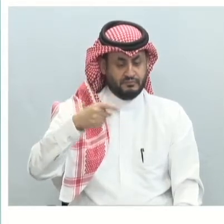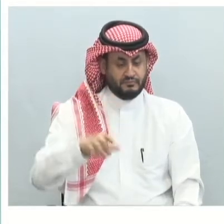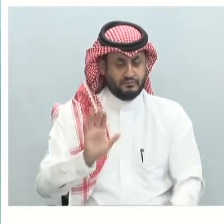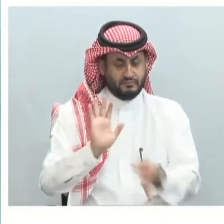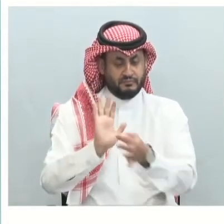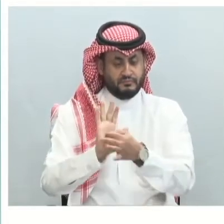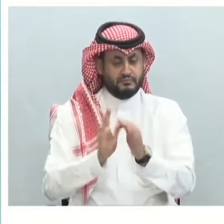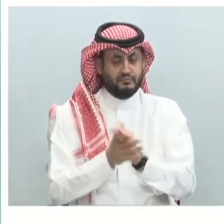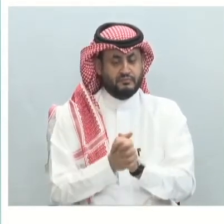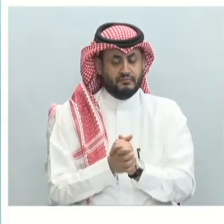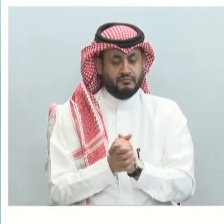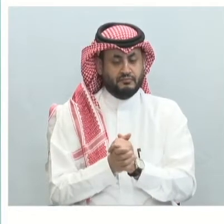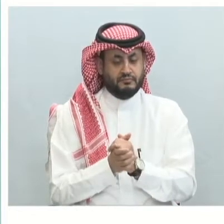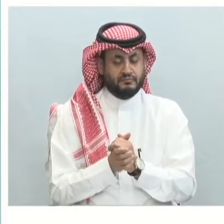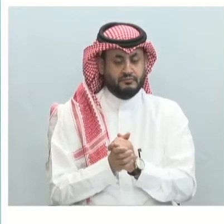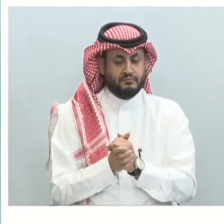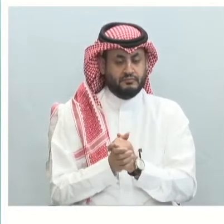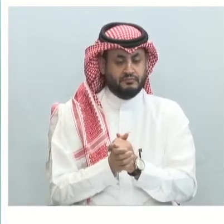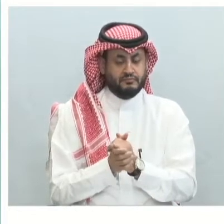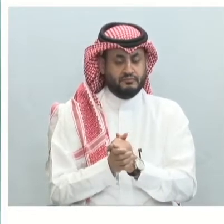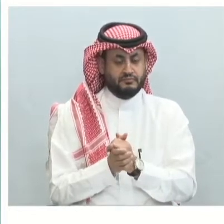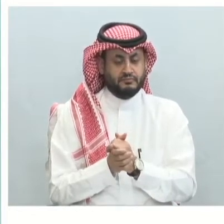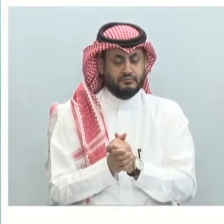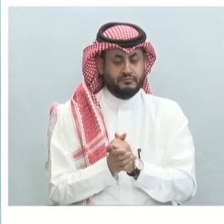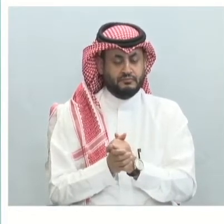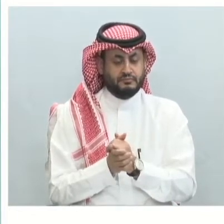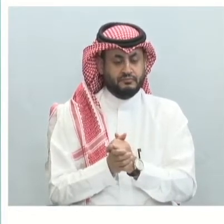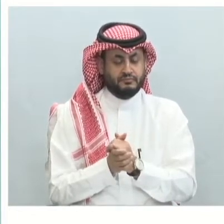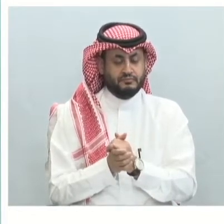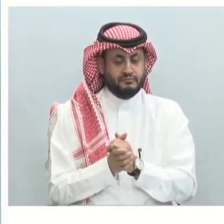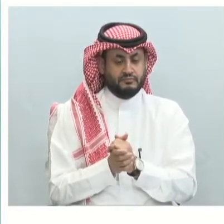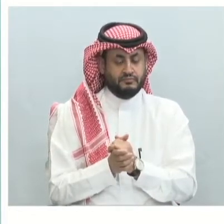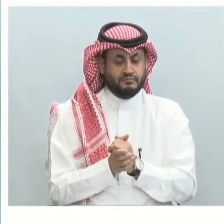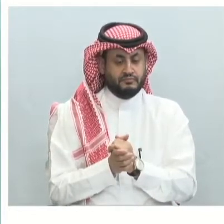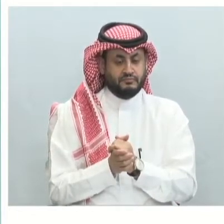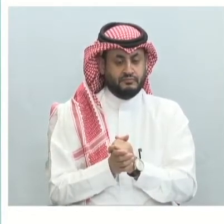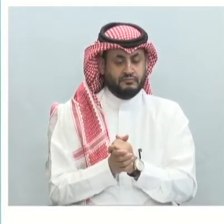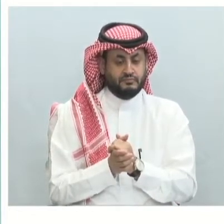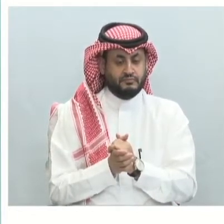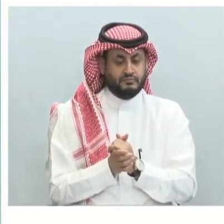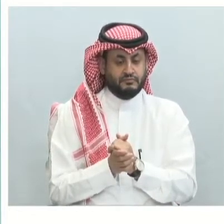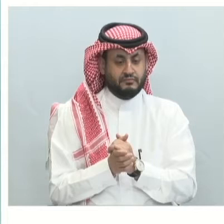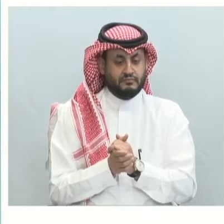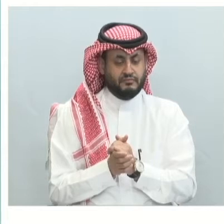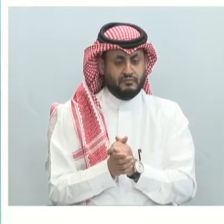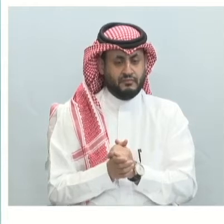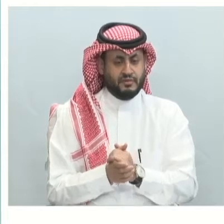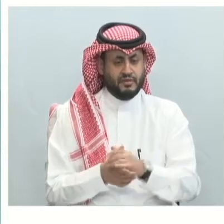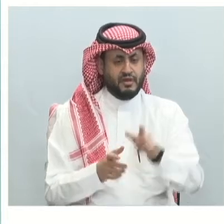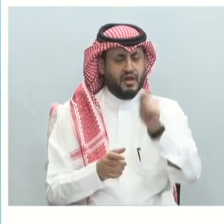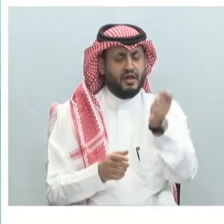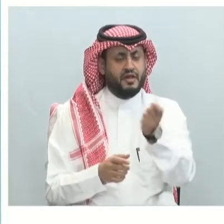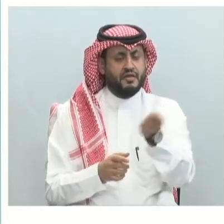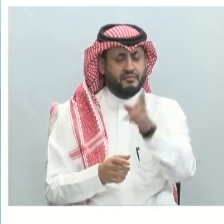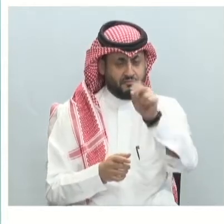K-I-N-G. And don't forget the full stop. So, hello, can I speak to